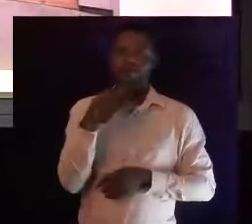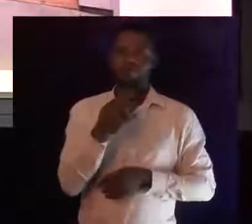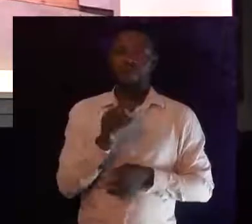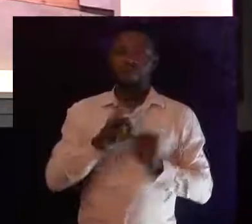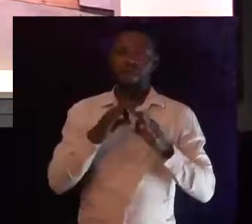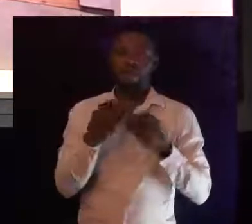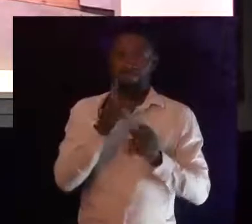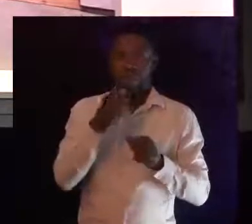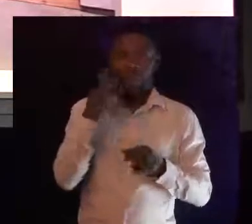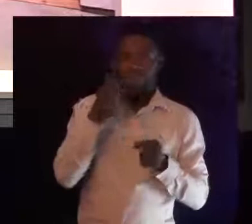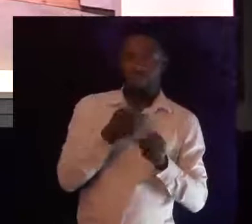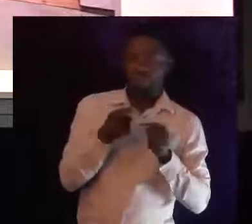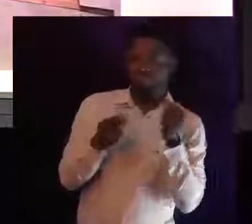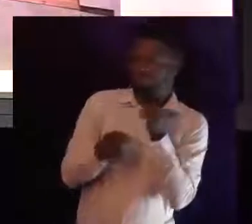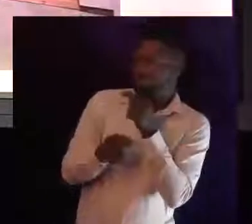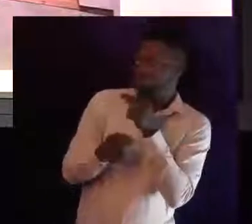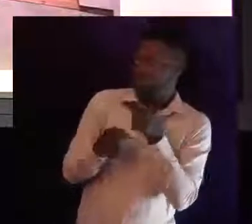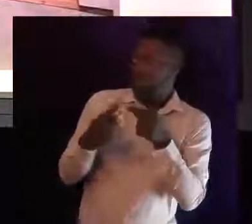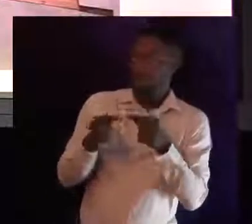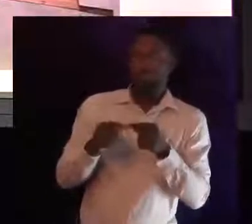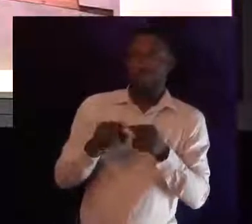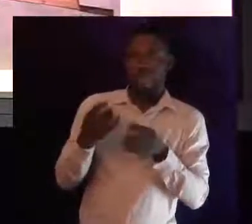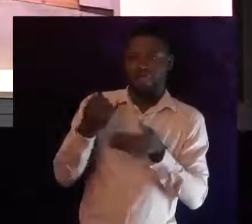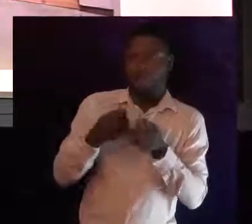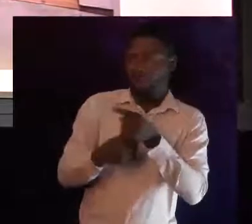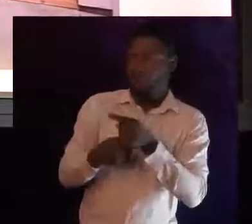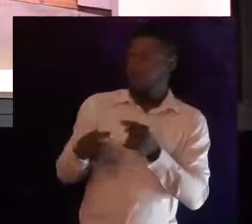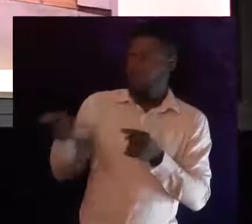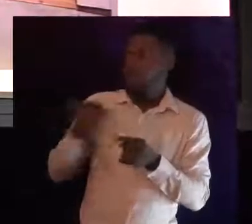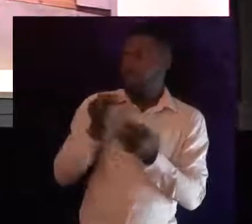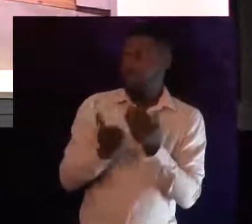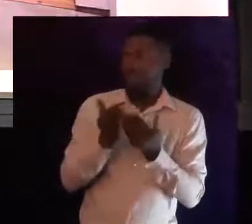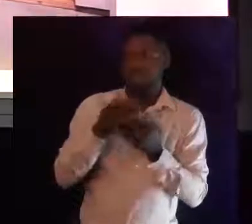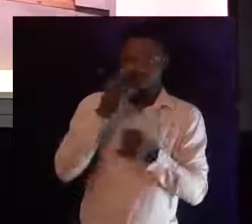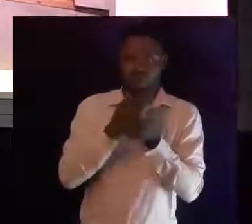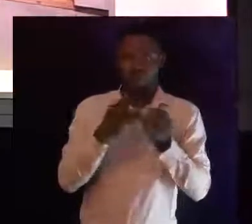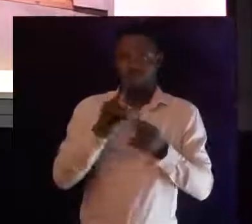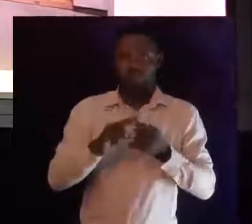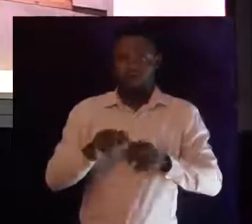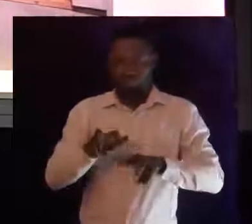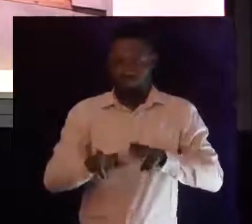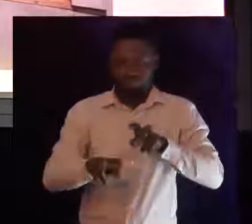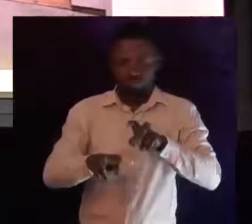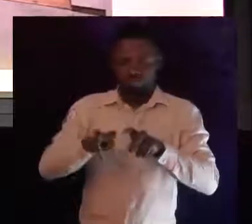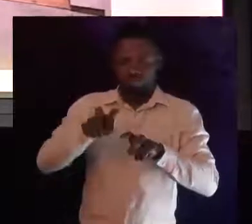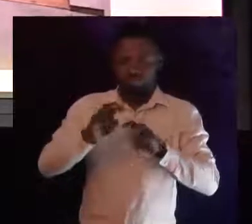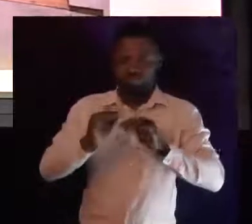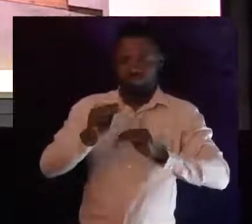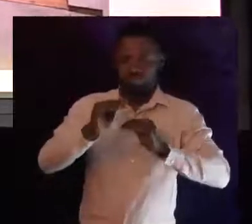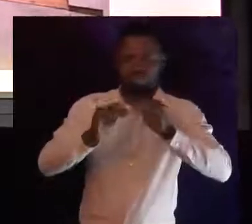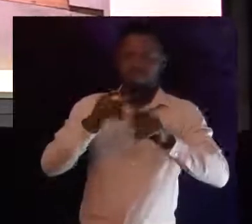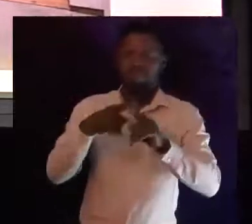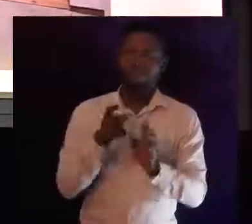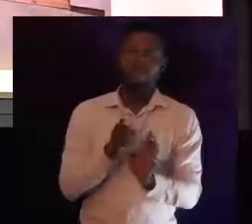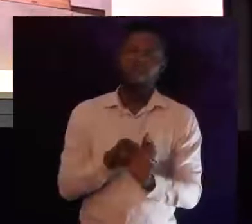of the family. You can see from this diagram here, It's easy for somebody to climb the stairs